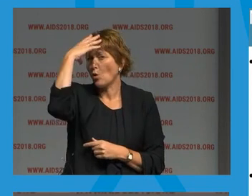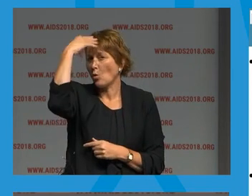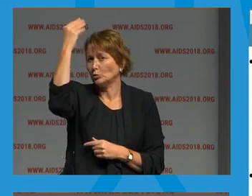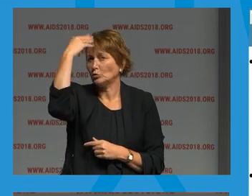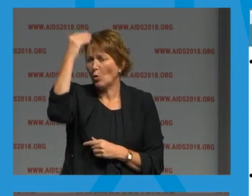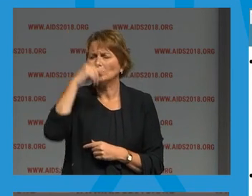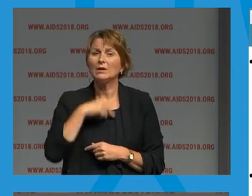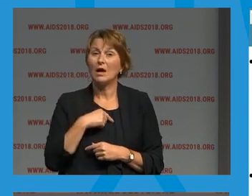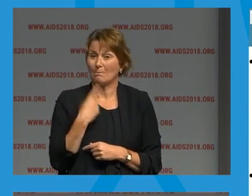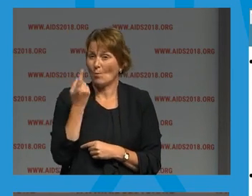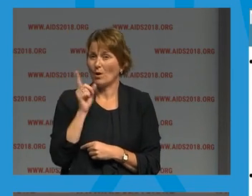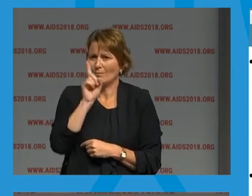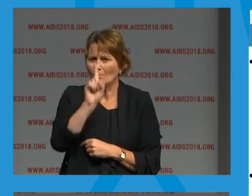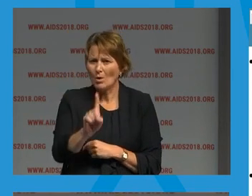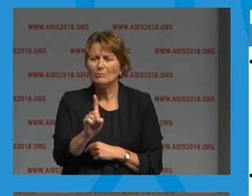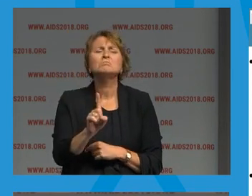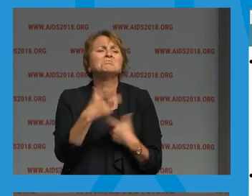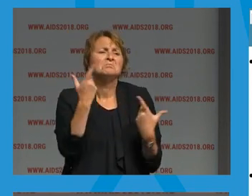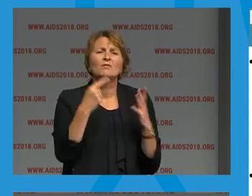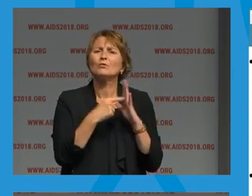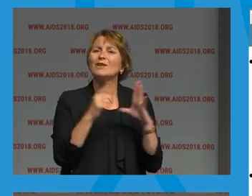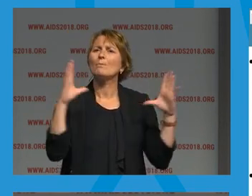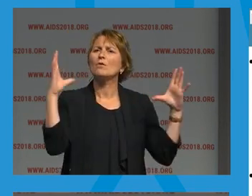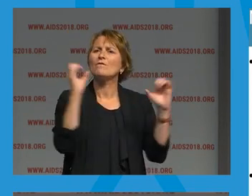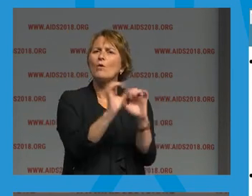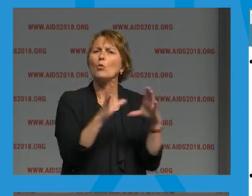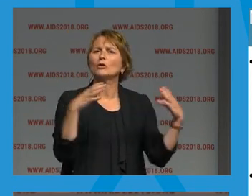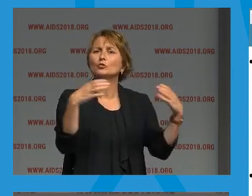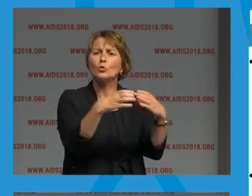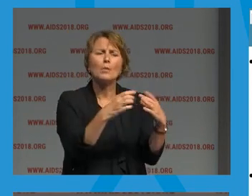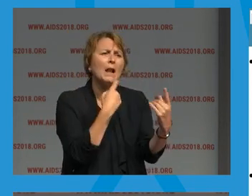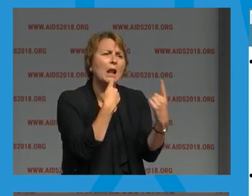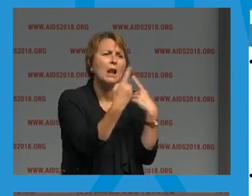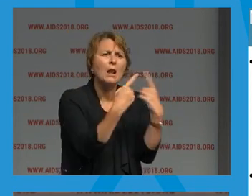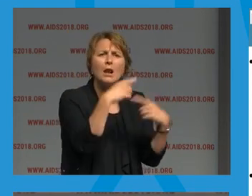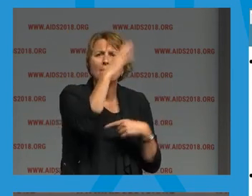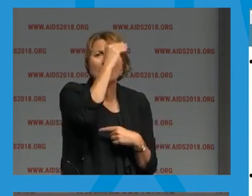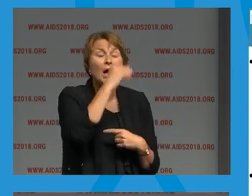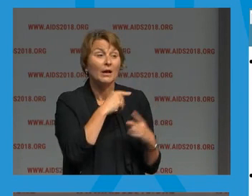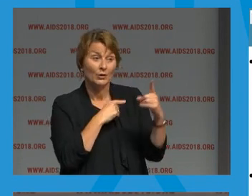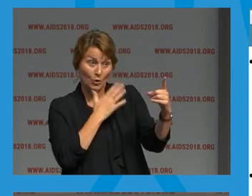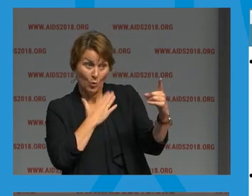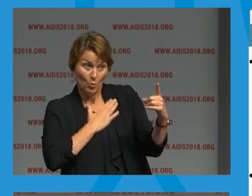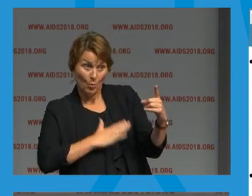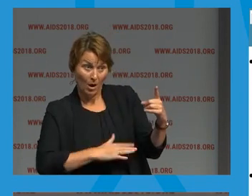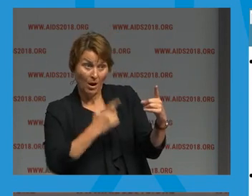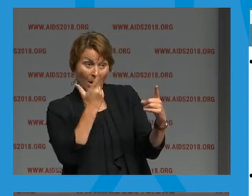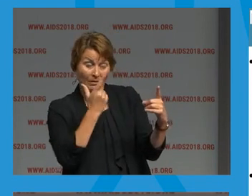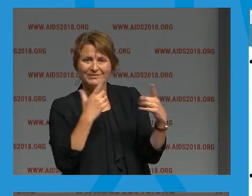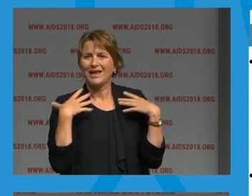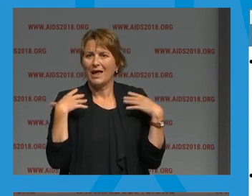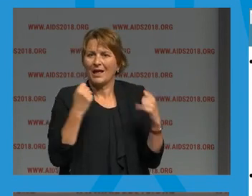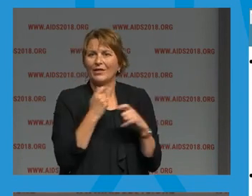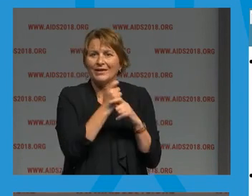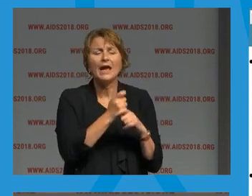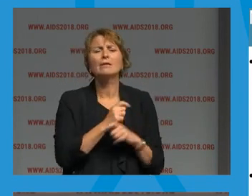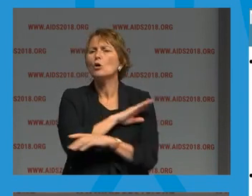said, what would it take to bring you into the clinics? And they said, no women doctors. That left me